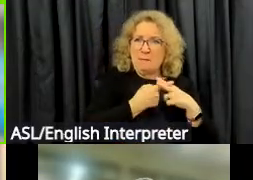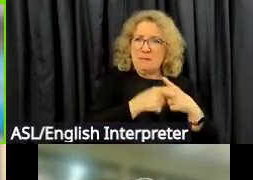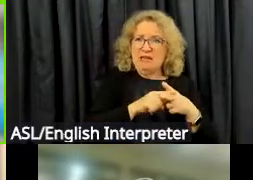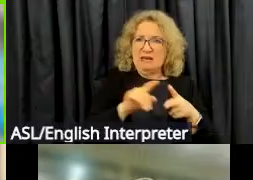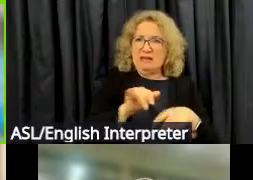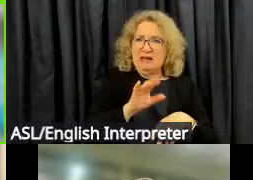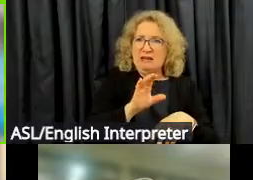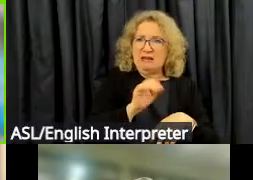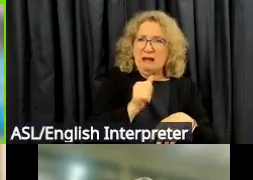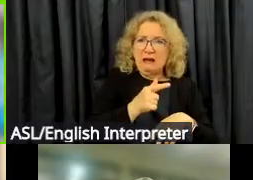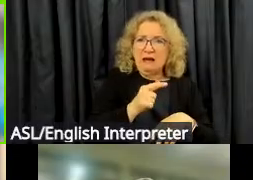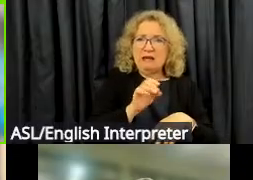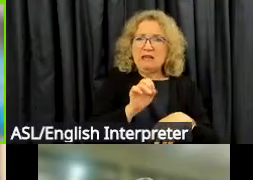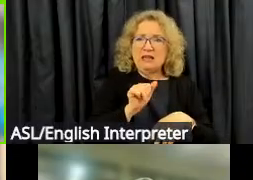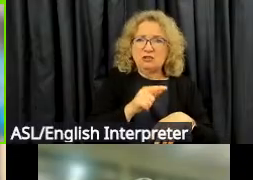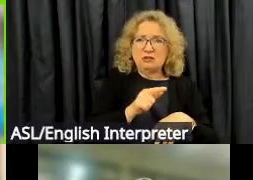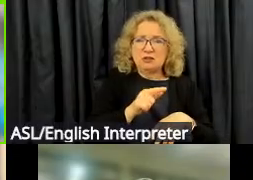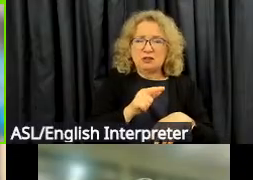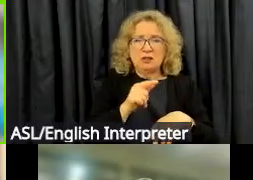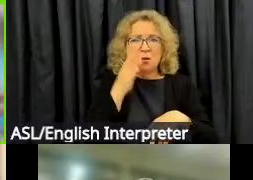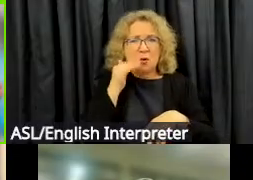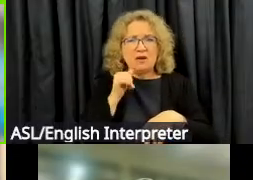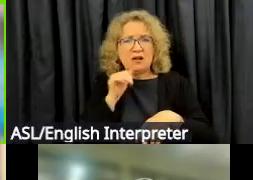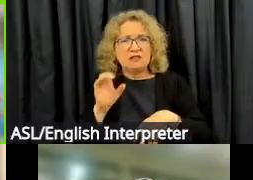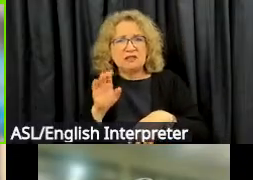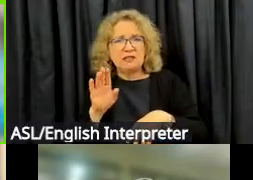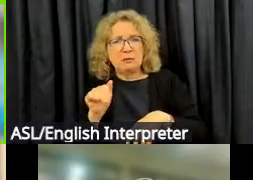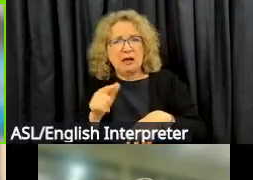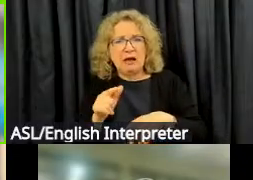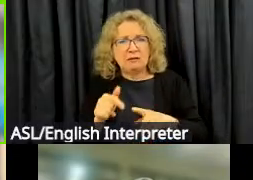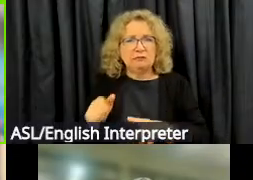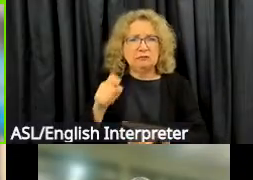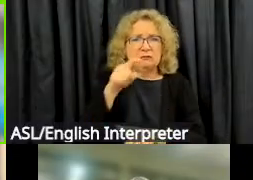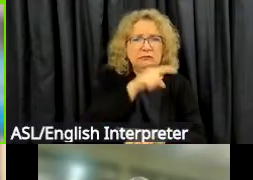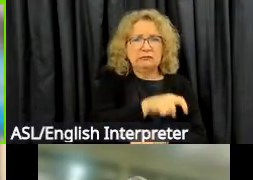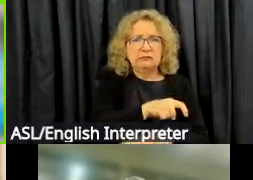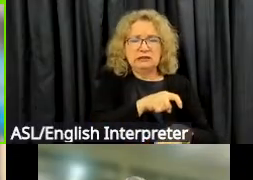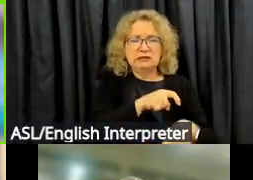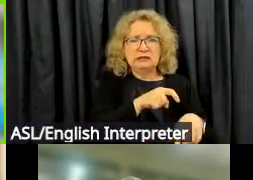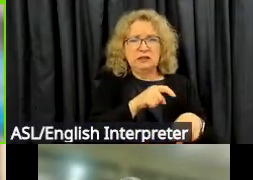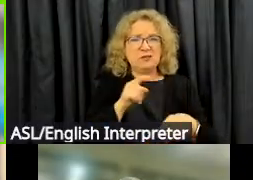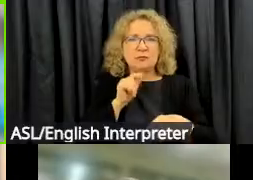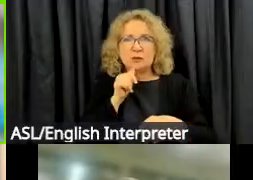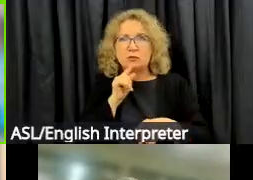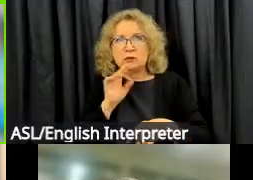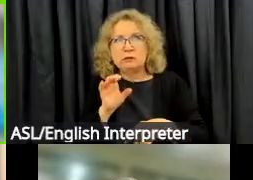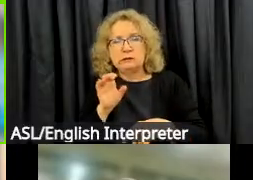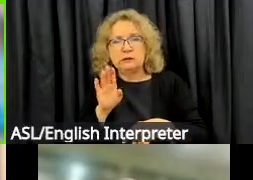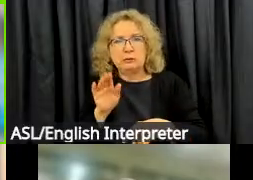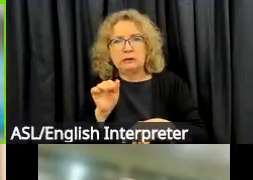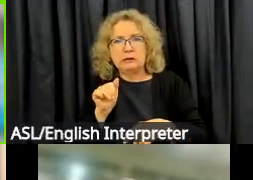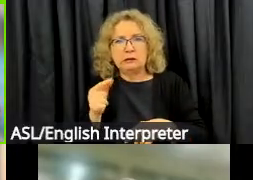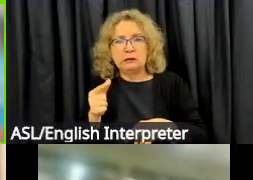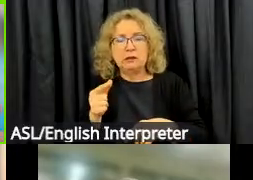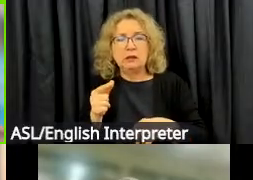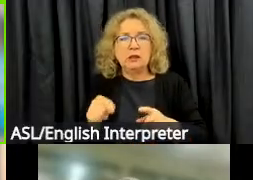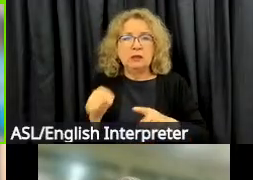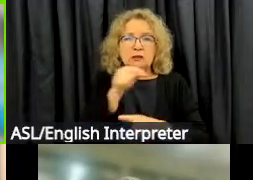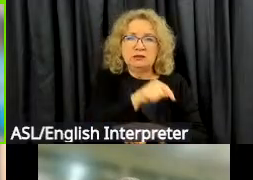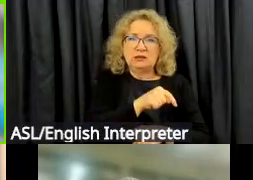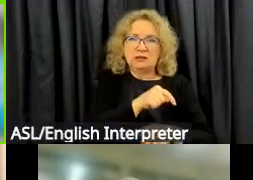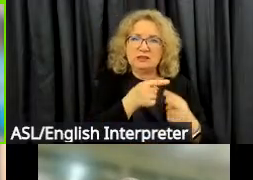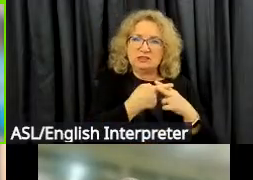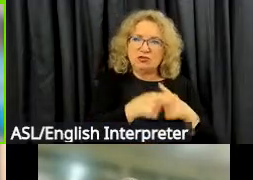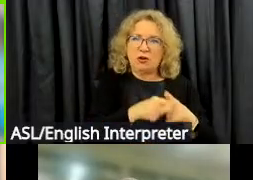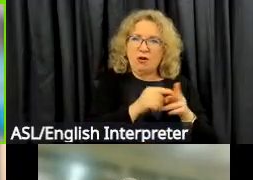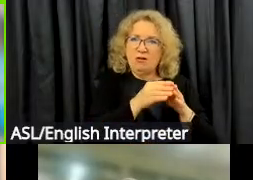the EAG? Why wasn't CBAG? I don't know if that's how you say it. Community Benefit Advisory Group formed initially, and why